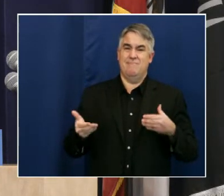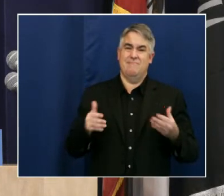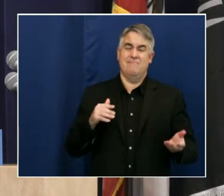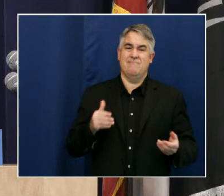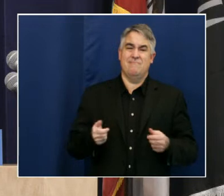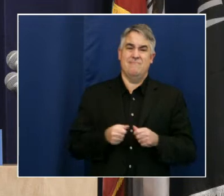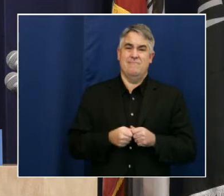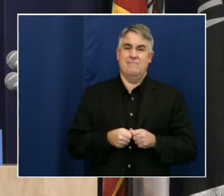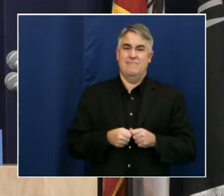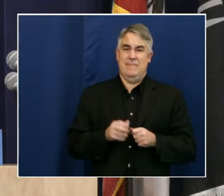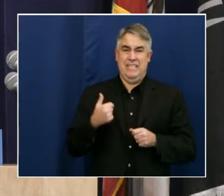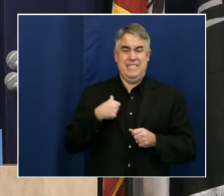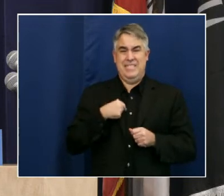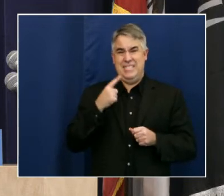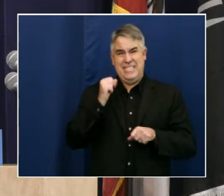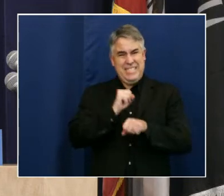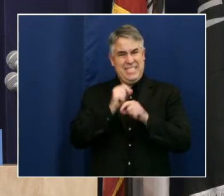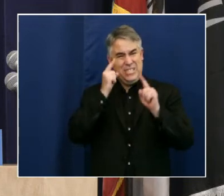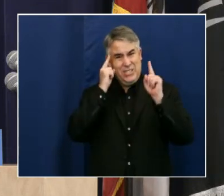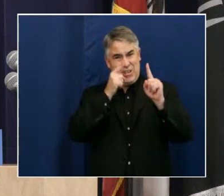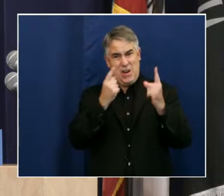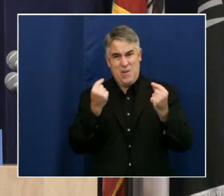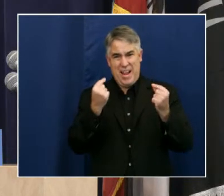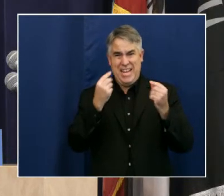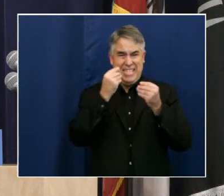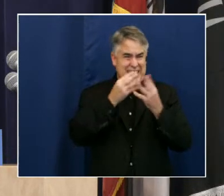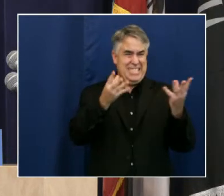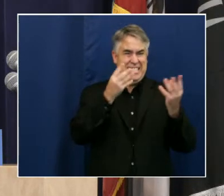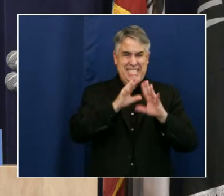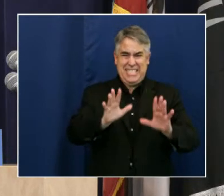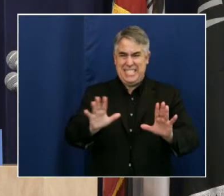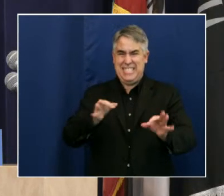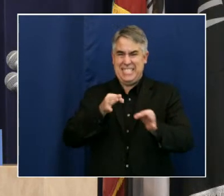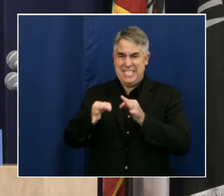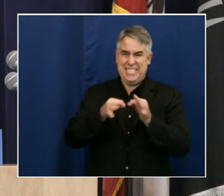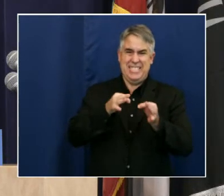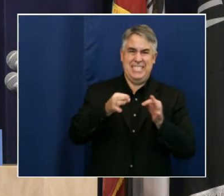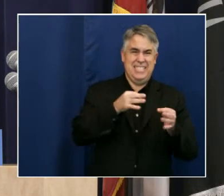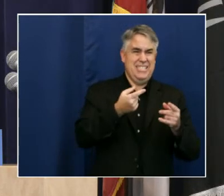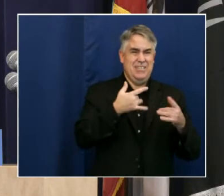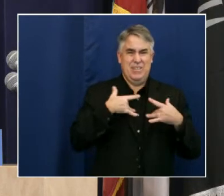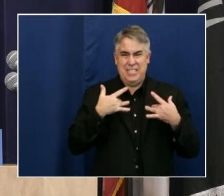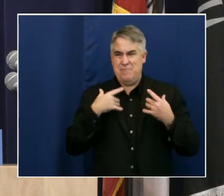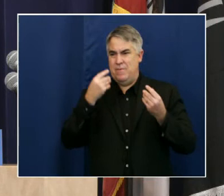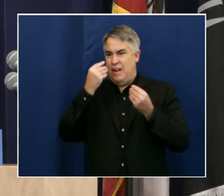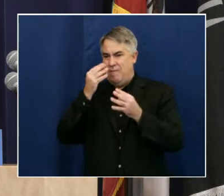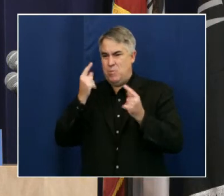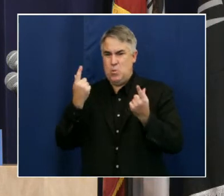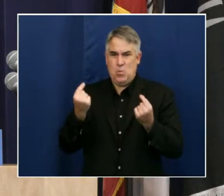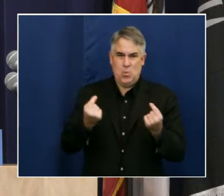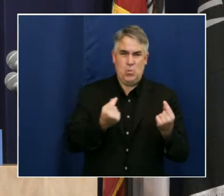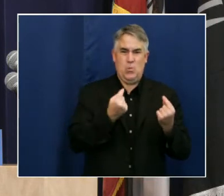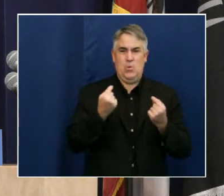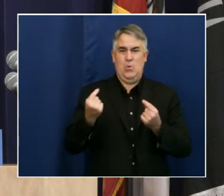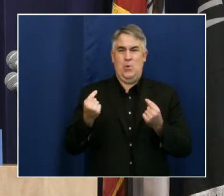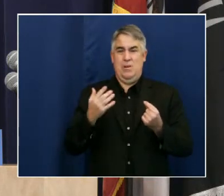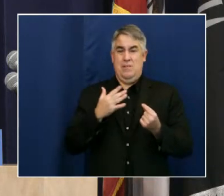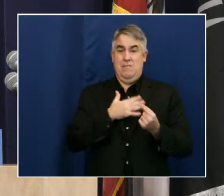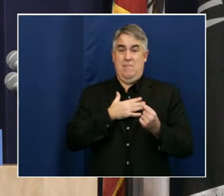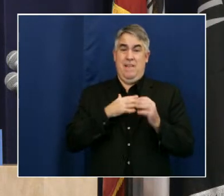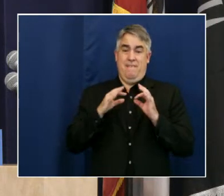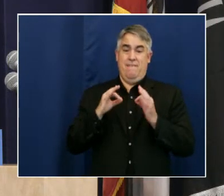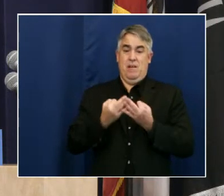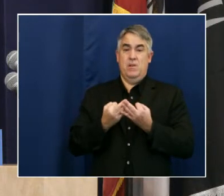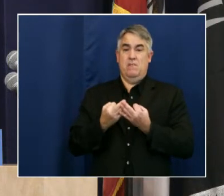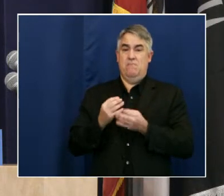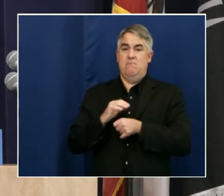to inform the public on the key issues that are impacting our communities. We've all been impacted by COVID, my family included. Remember, we've